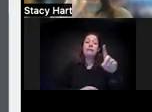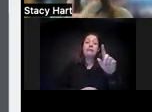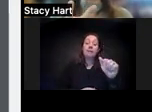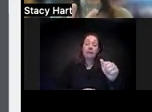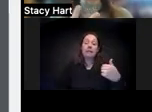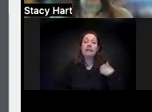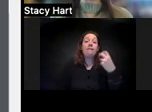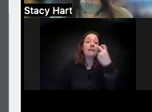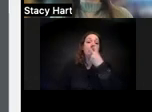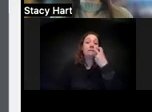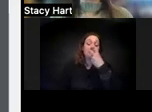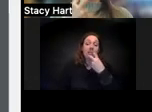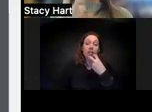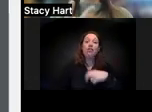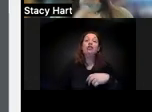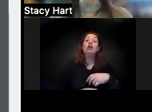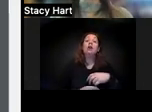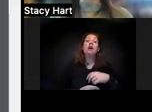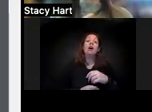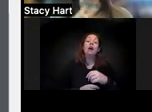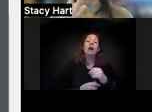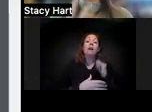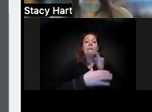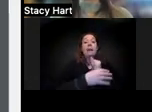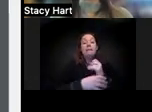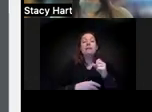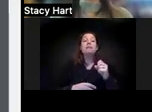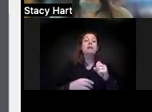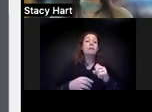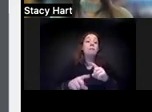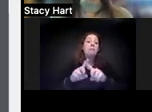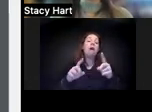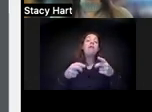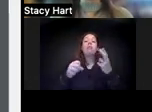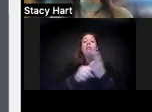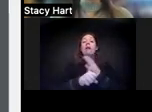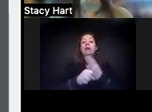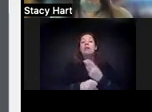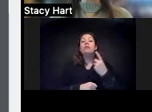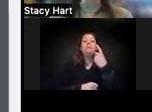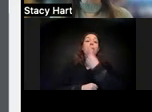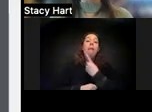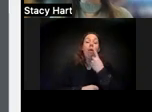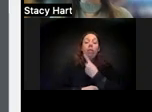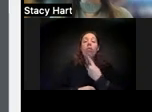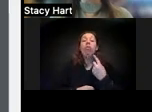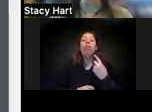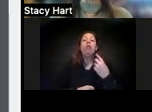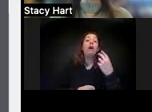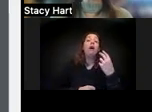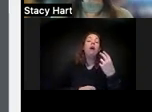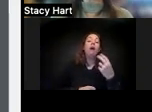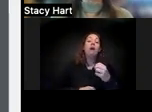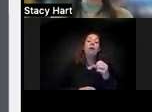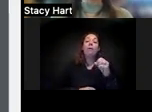impediments, but they still use their mouth voice parts, their voices. However, some people with